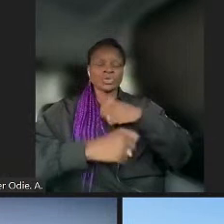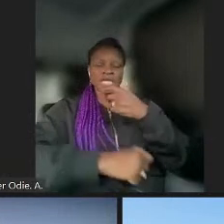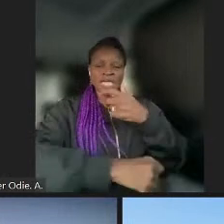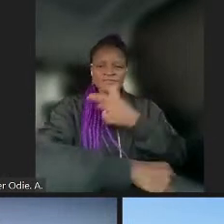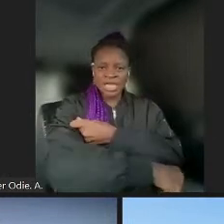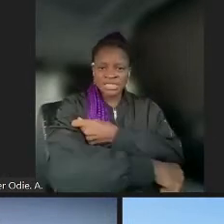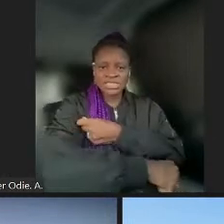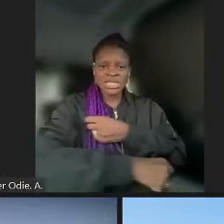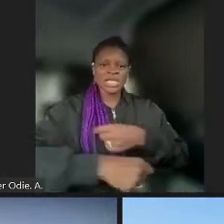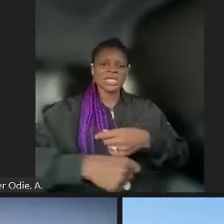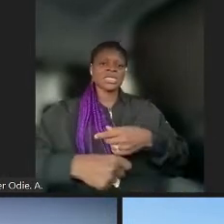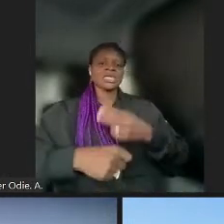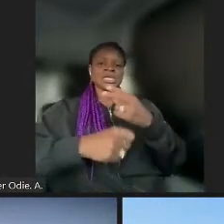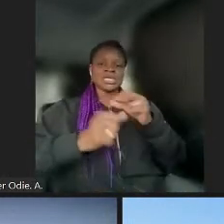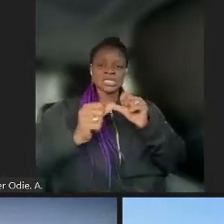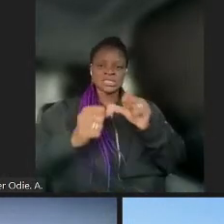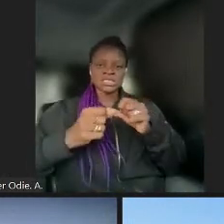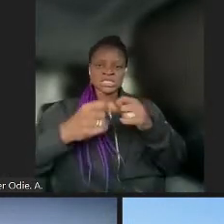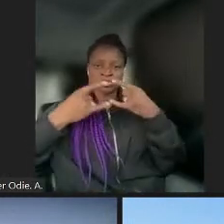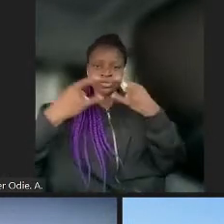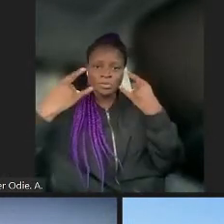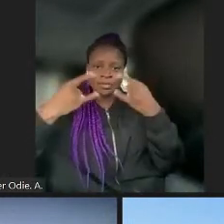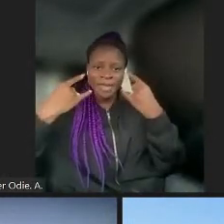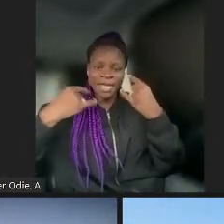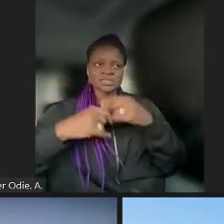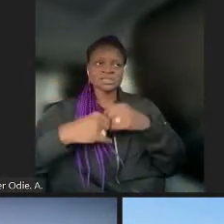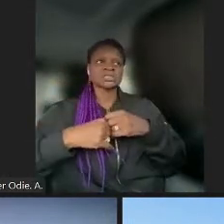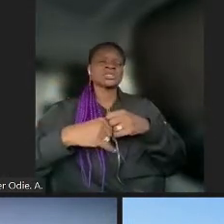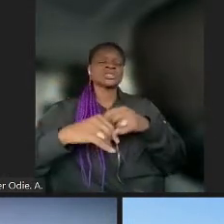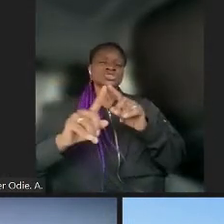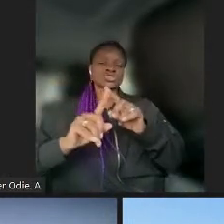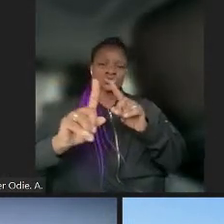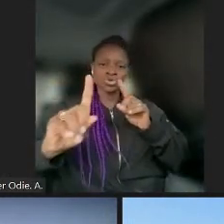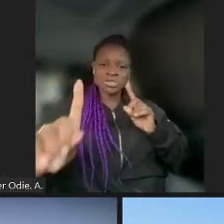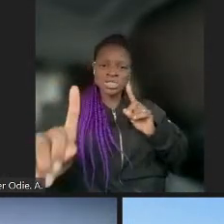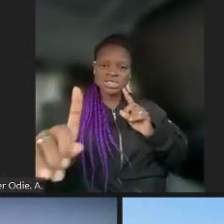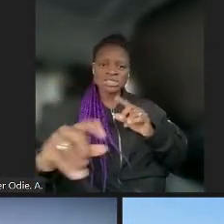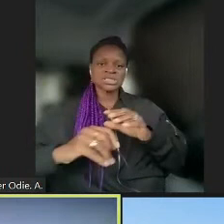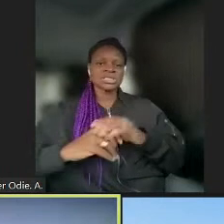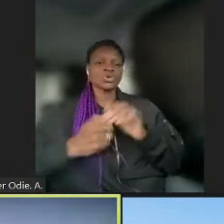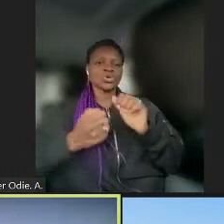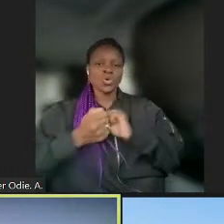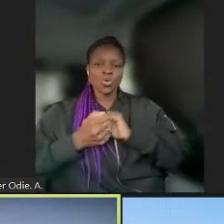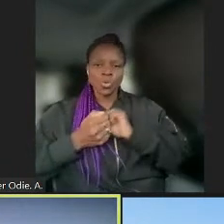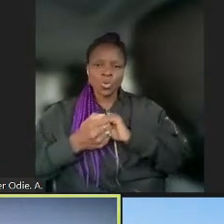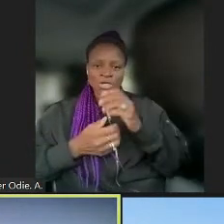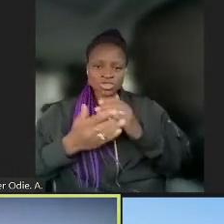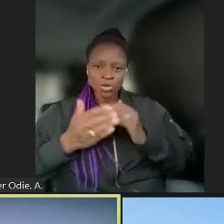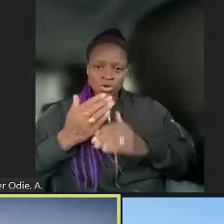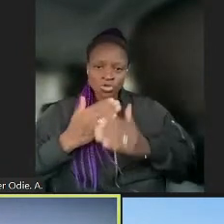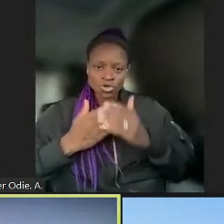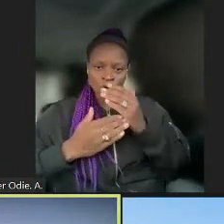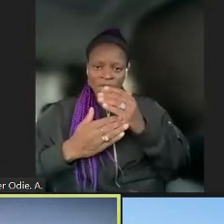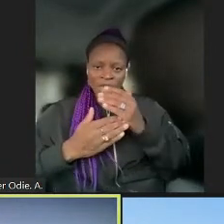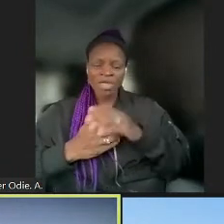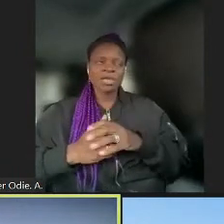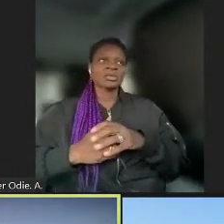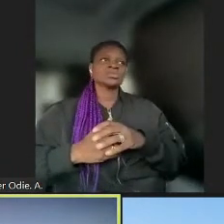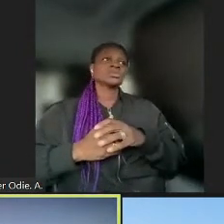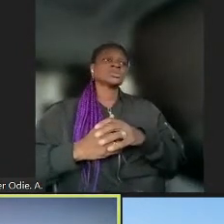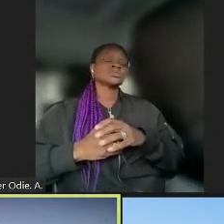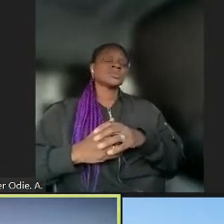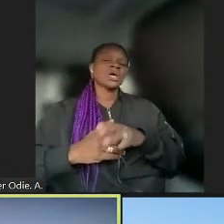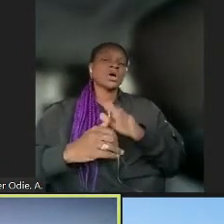and practice social distancing and avoid large crowds. So, and Paul, if I can just add one more really